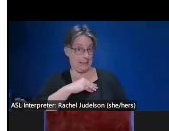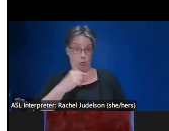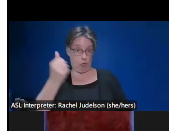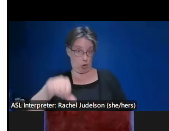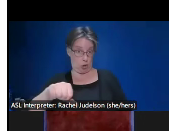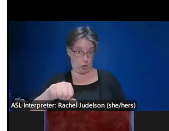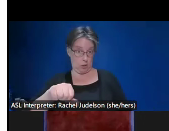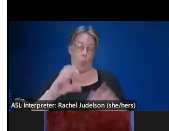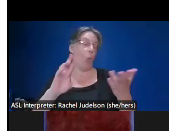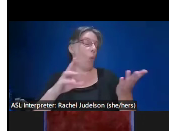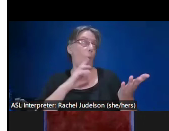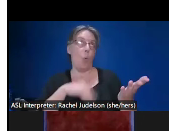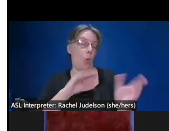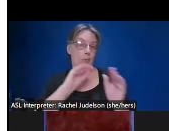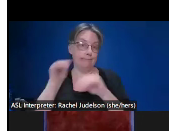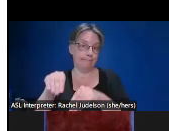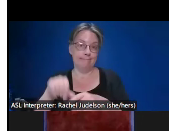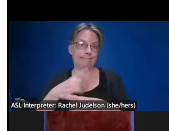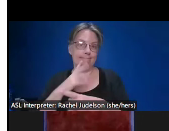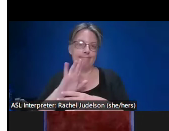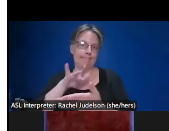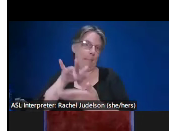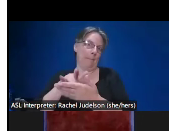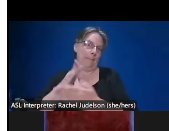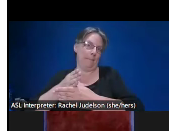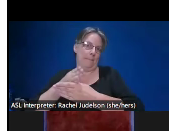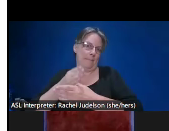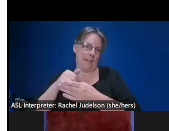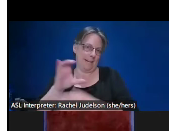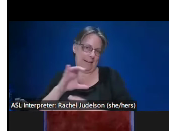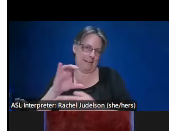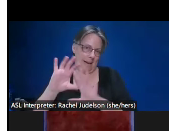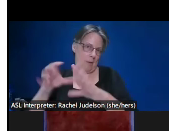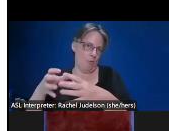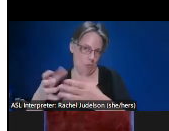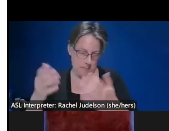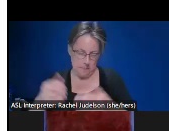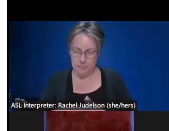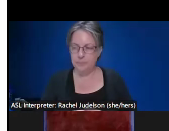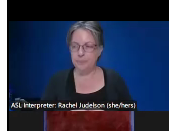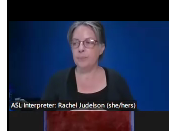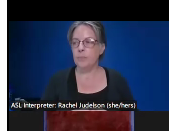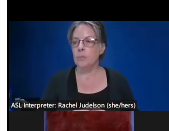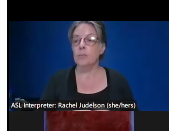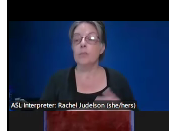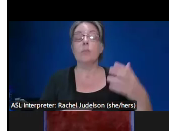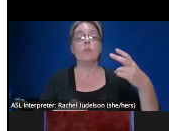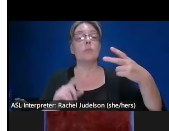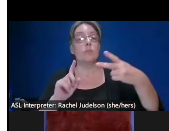it or put it in some sort of medial category. And you also have the